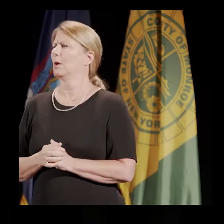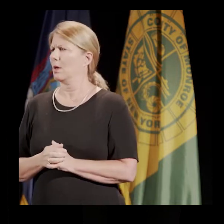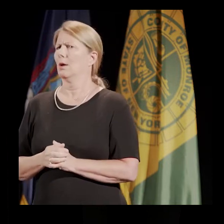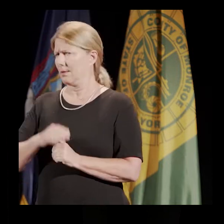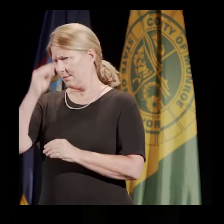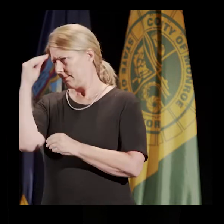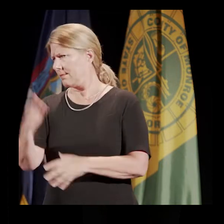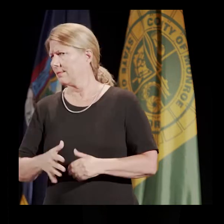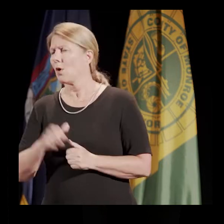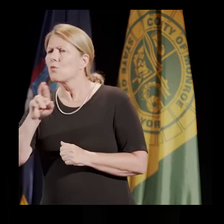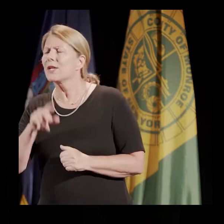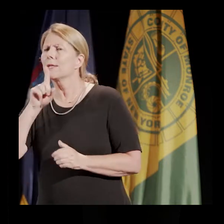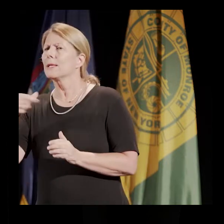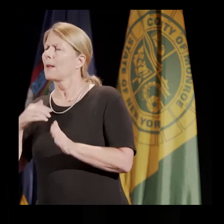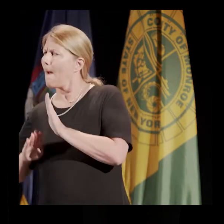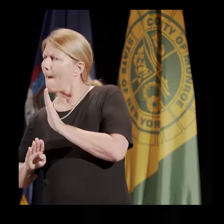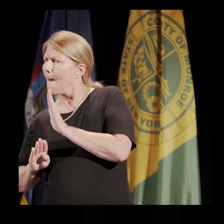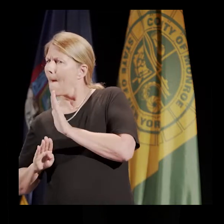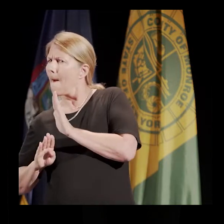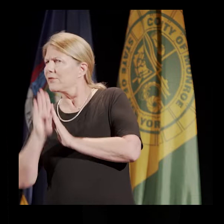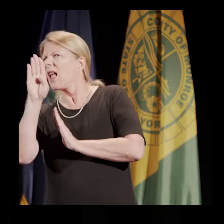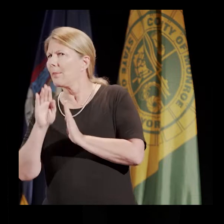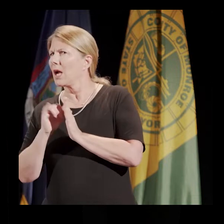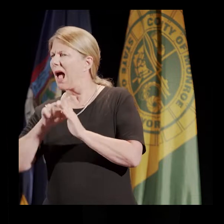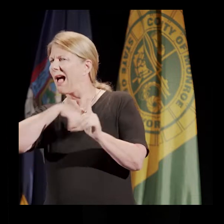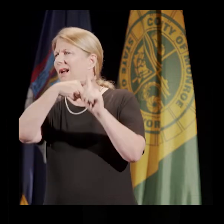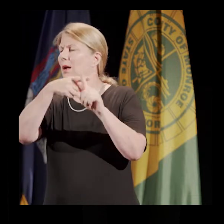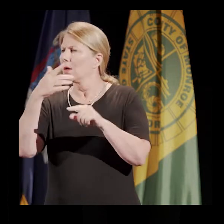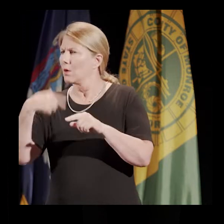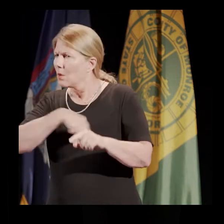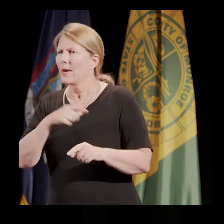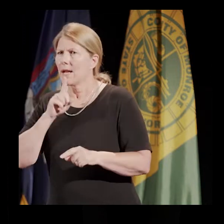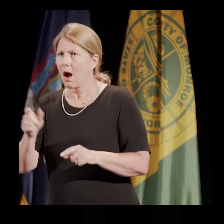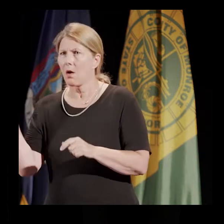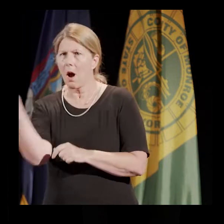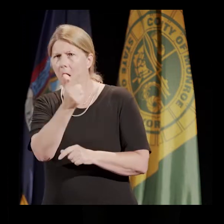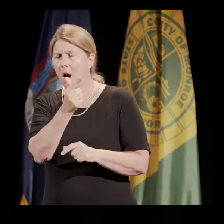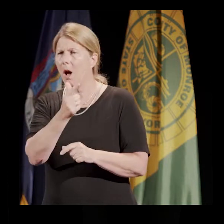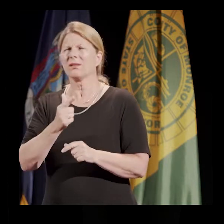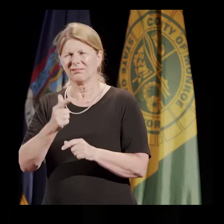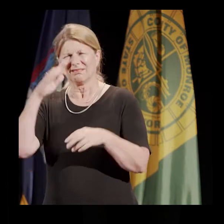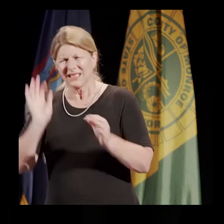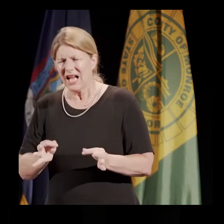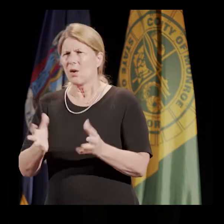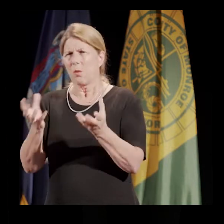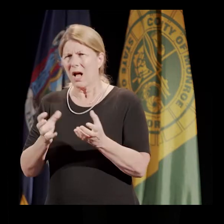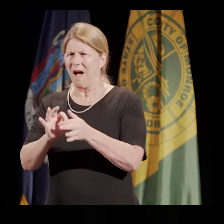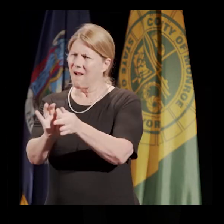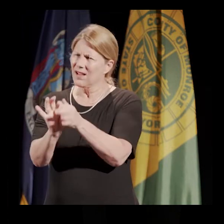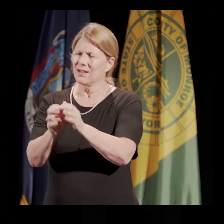the rise because we are all in for Rochester. I see it every day. The entire Rochester